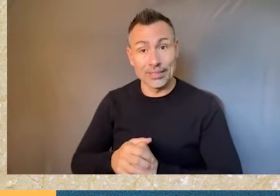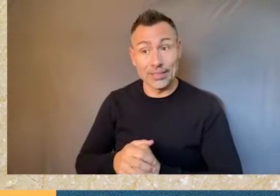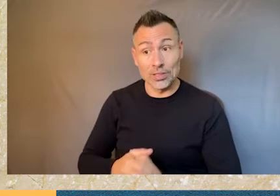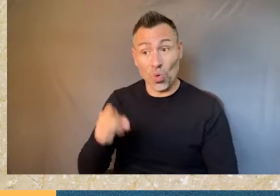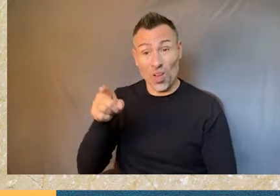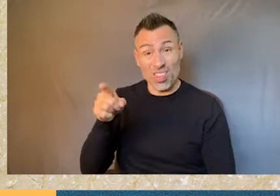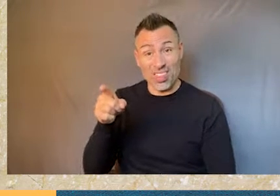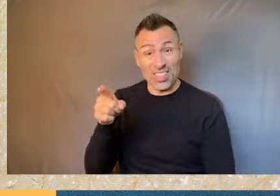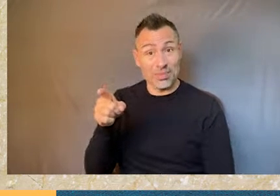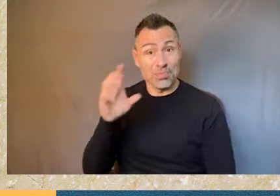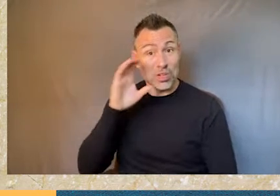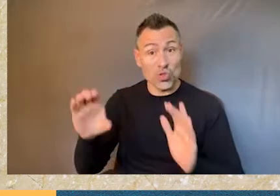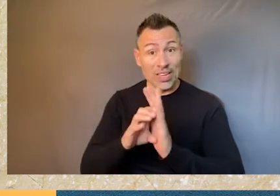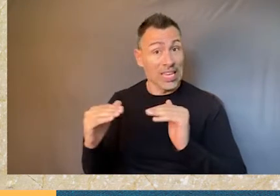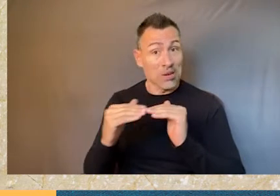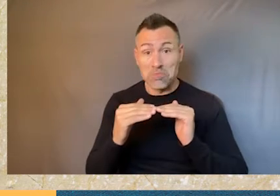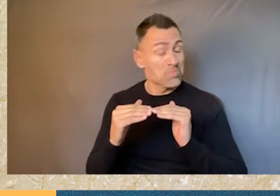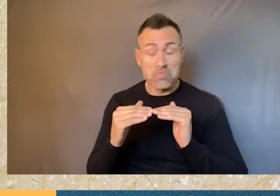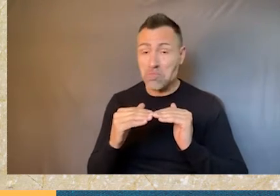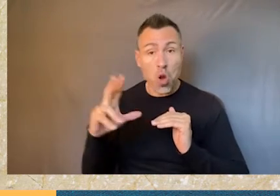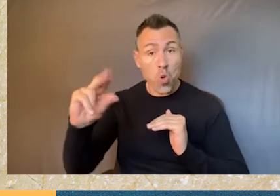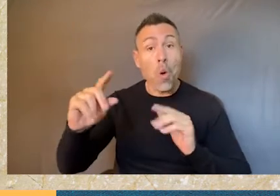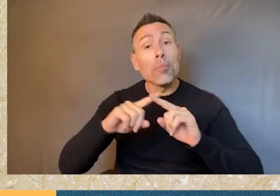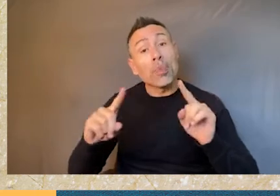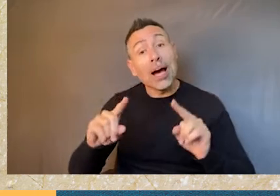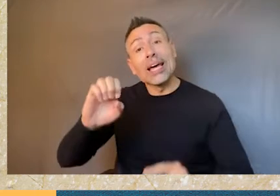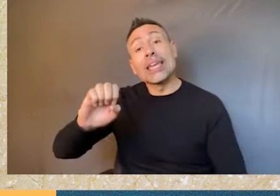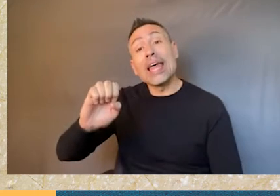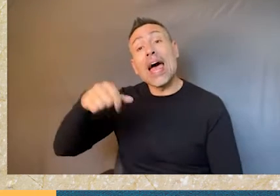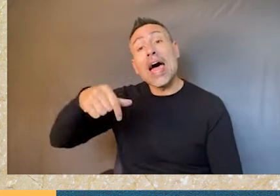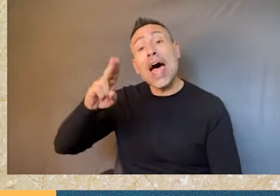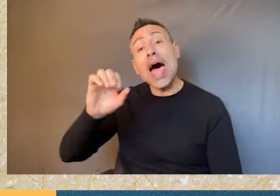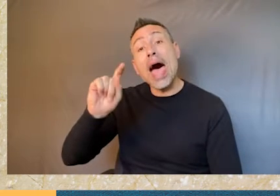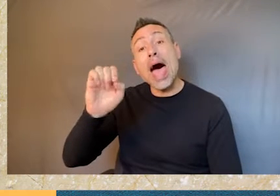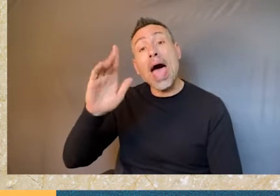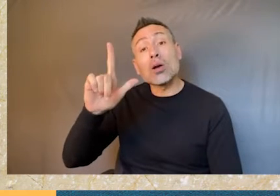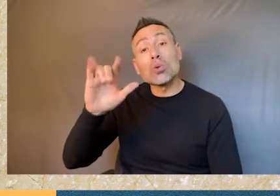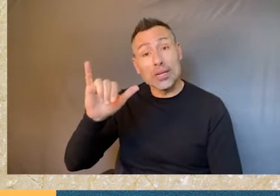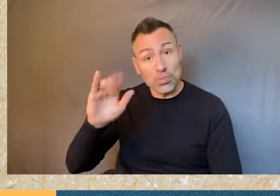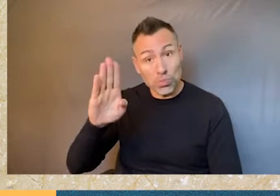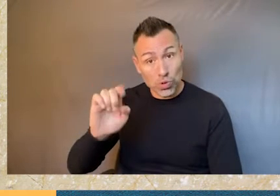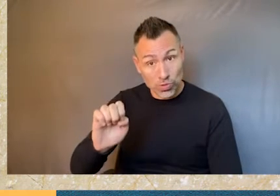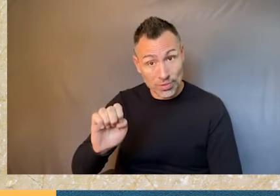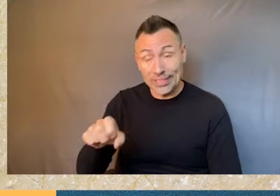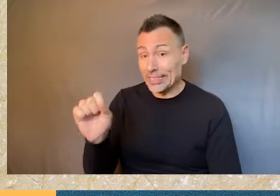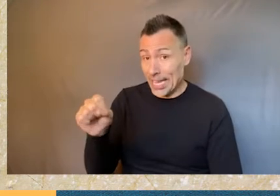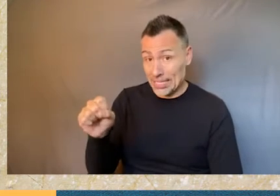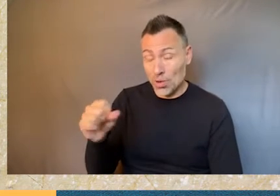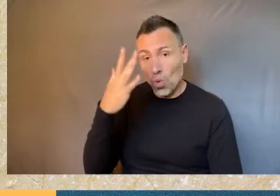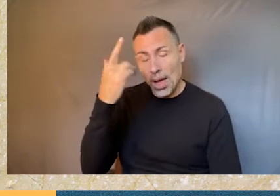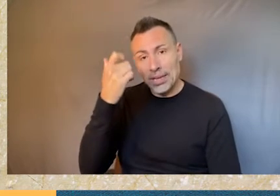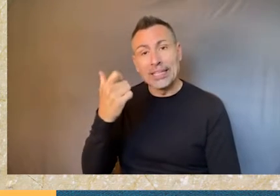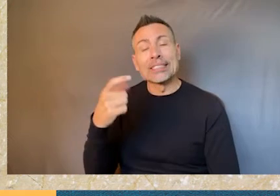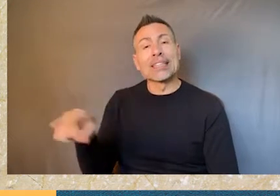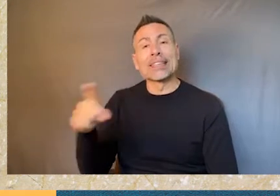treated equally, but they're being treated equitably. Now, each boy is able to enjoy the